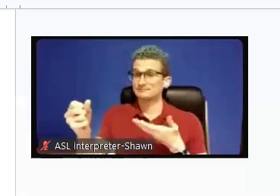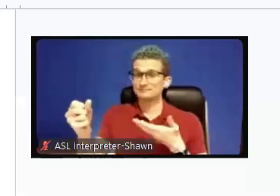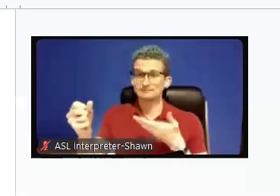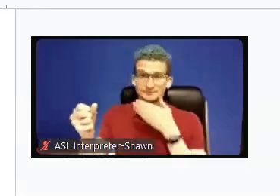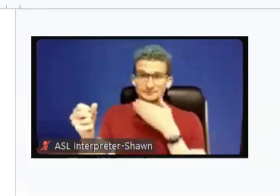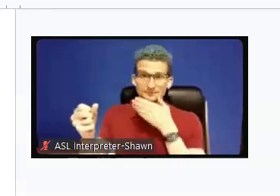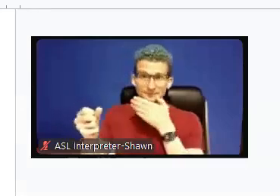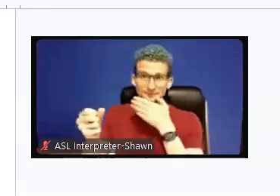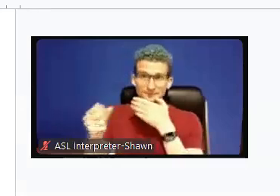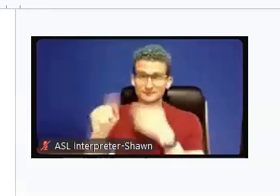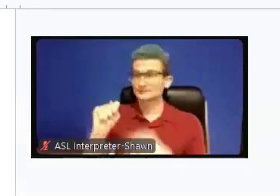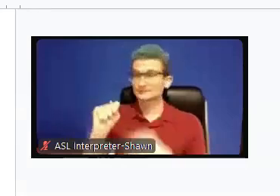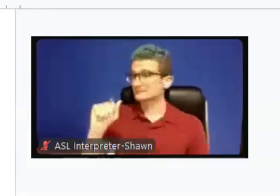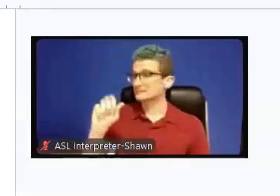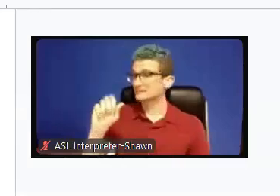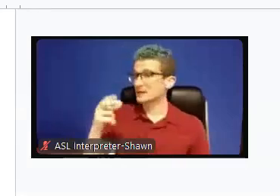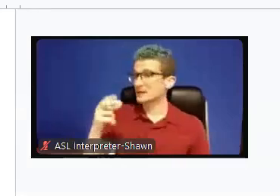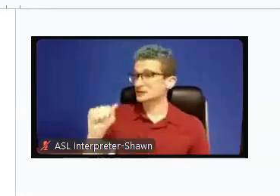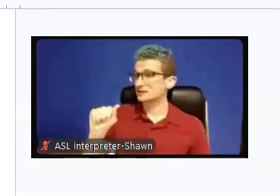Tasha?